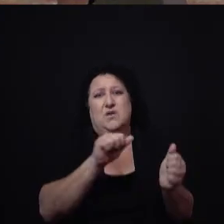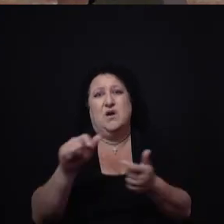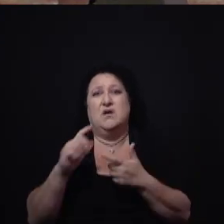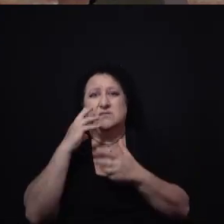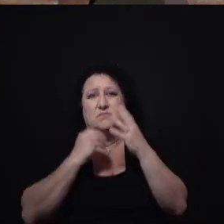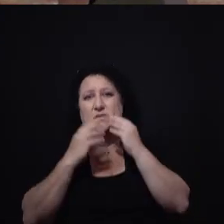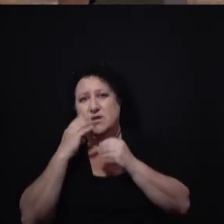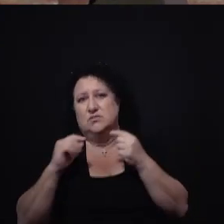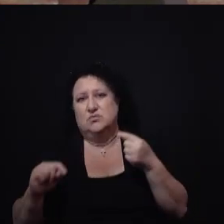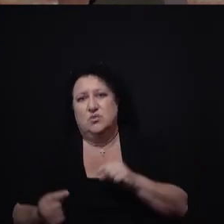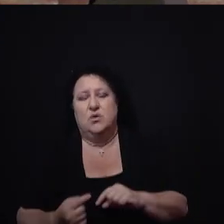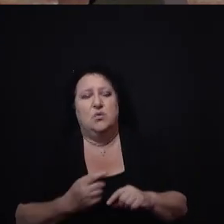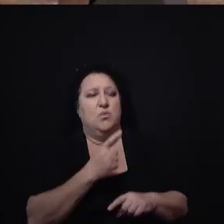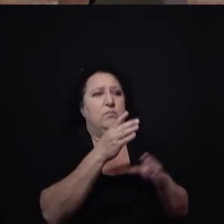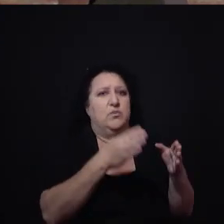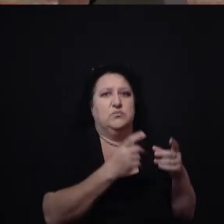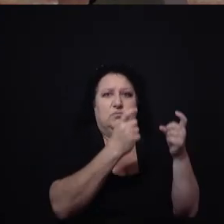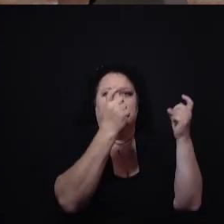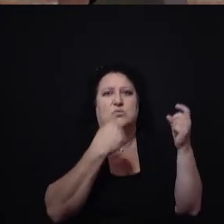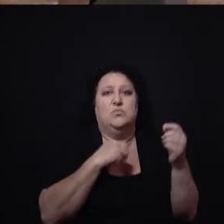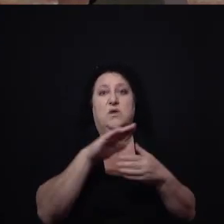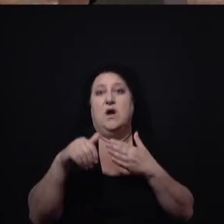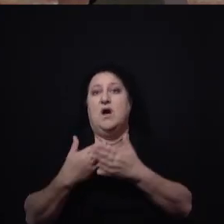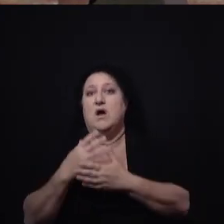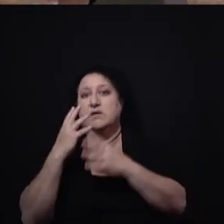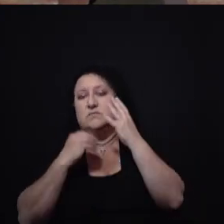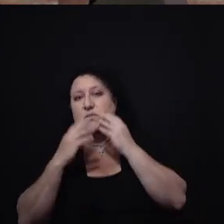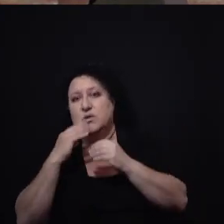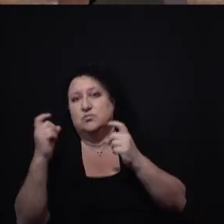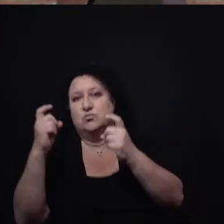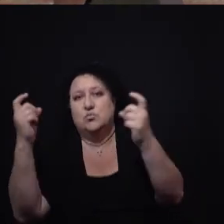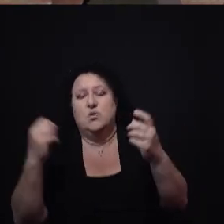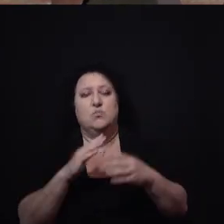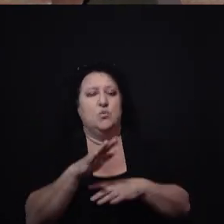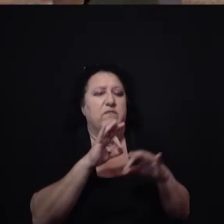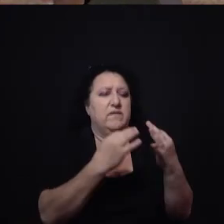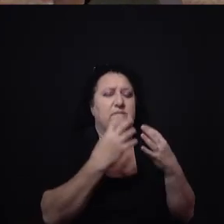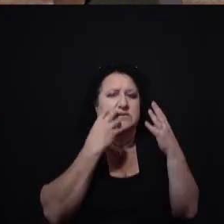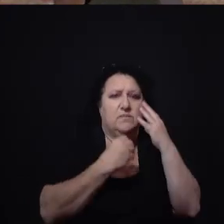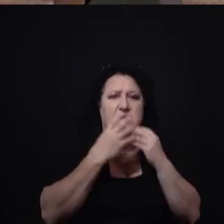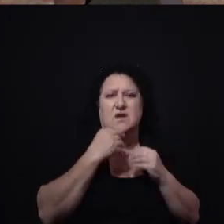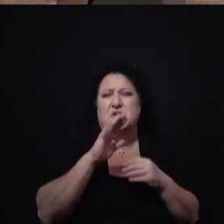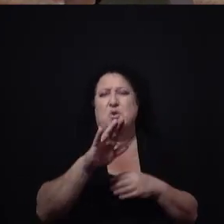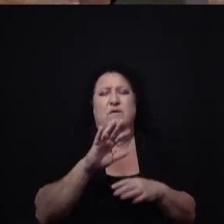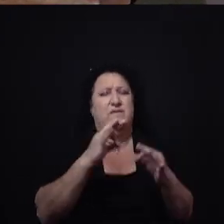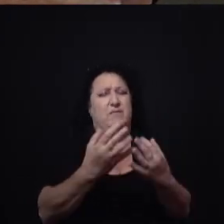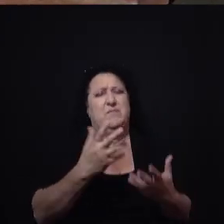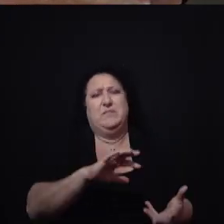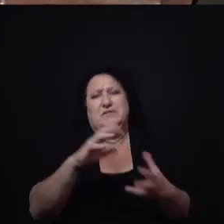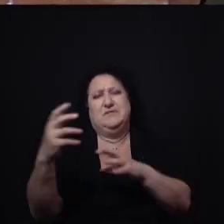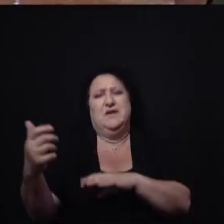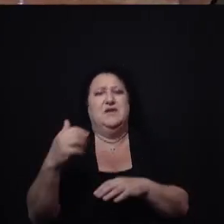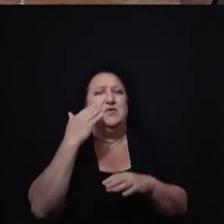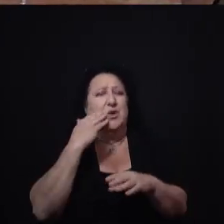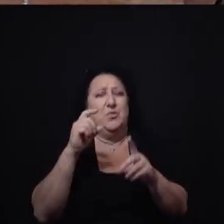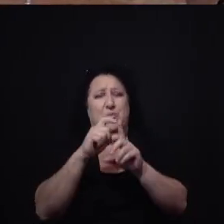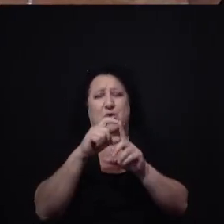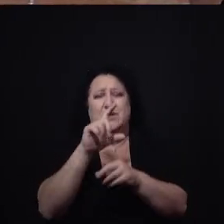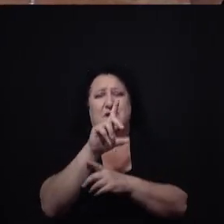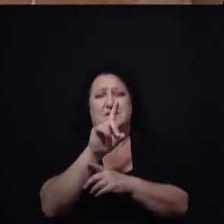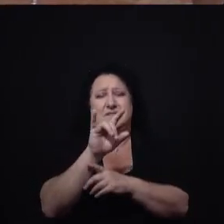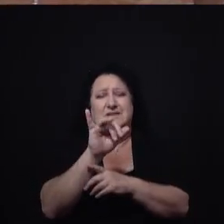rejoice. Whatever your family has been, your family can put the funk in dysfunction. Now you're part of a new family.